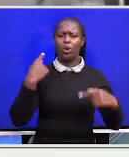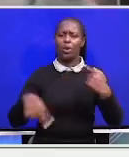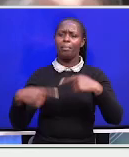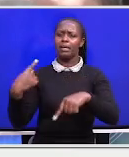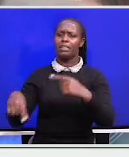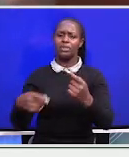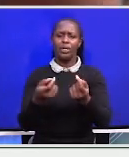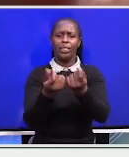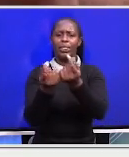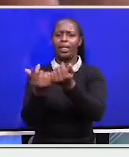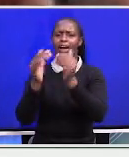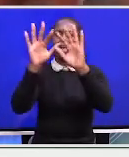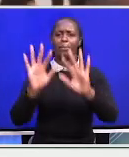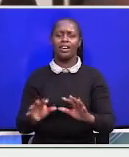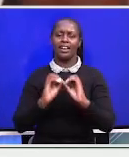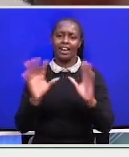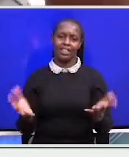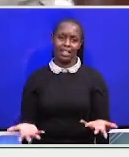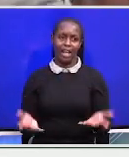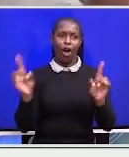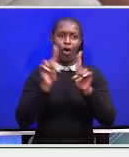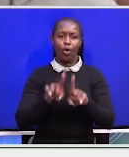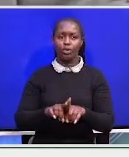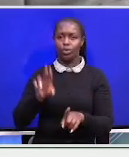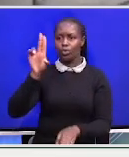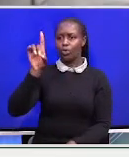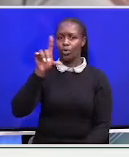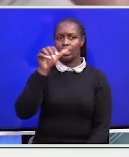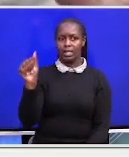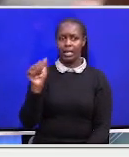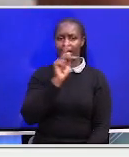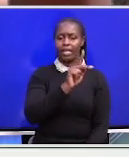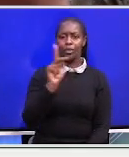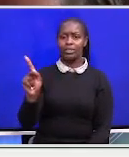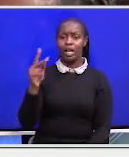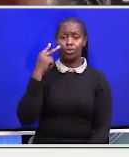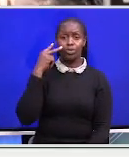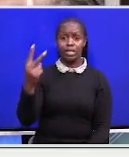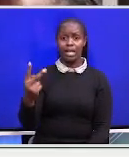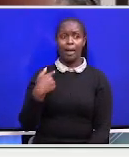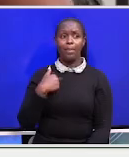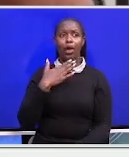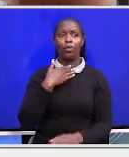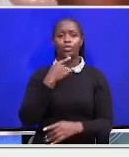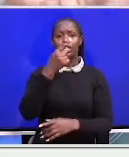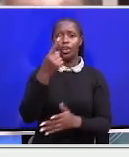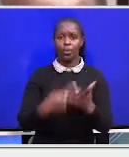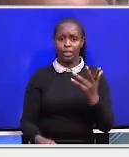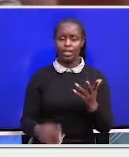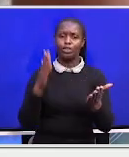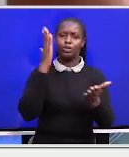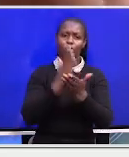madogo. Hata chama yetu ya UDA, Kenya Kwanza. Mimi nataka niwaeleze tuwache